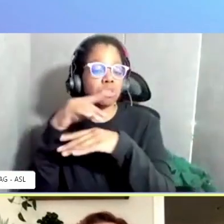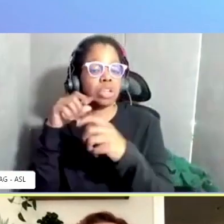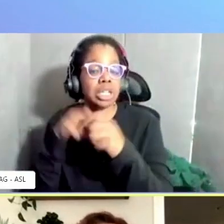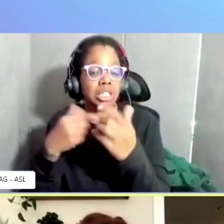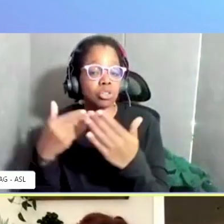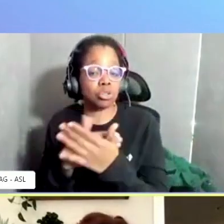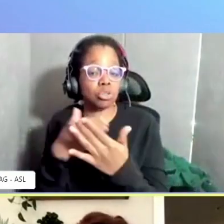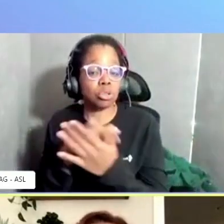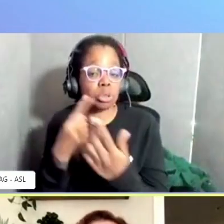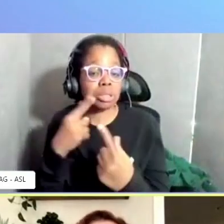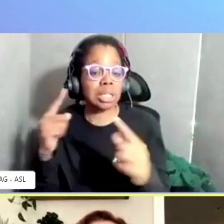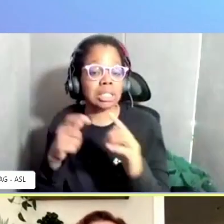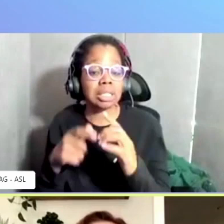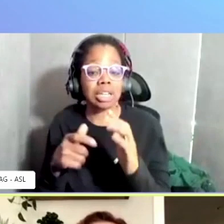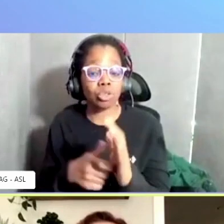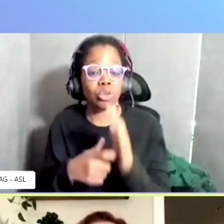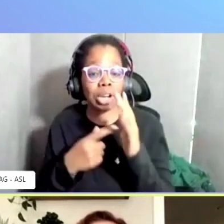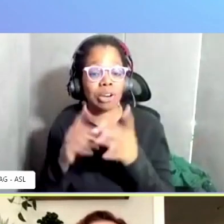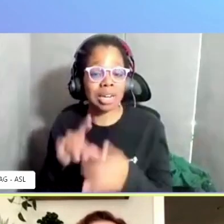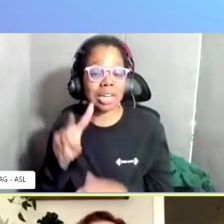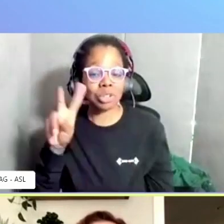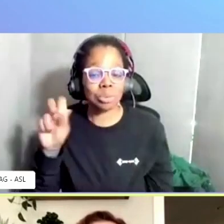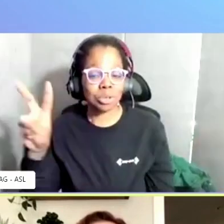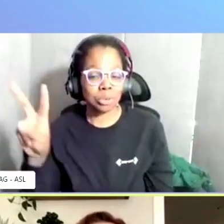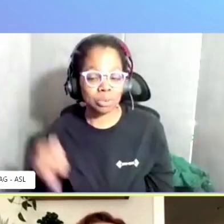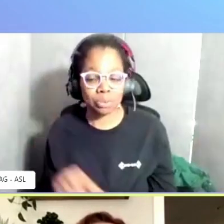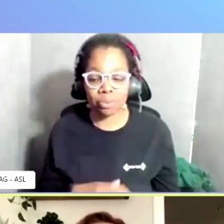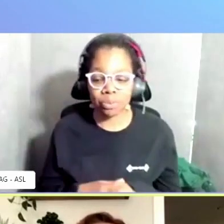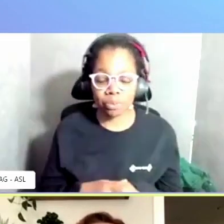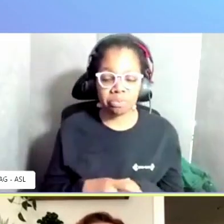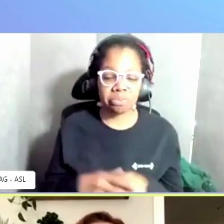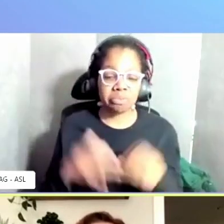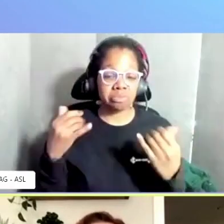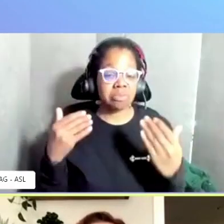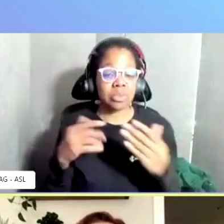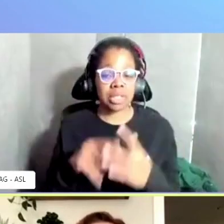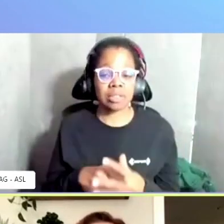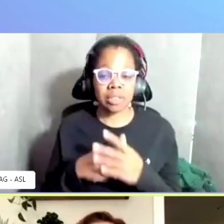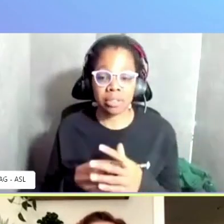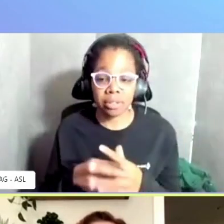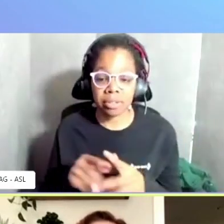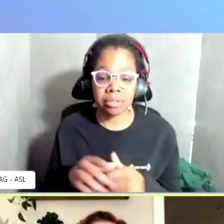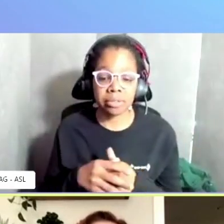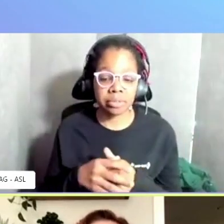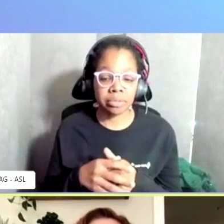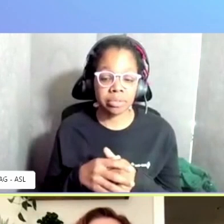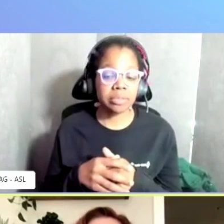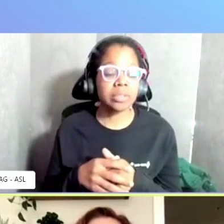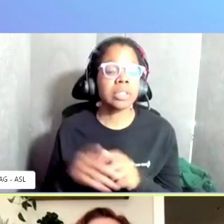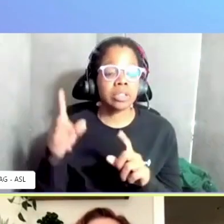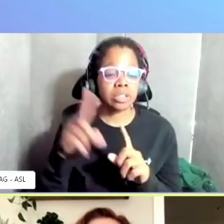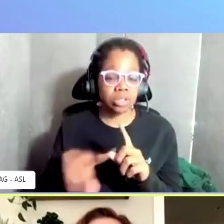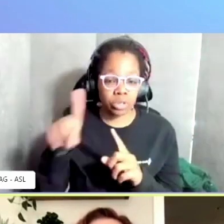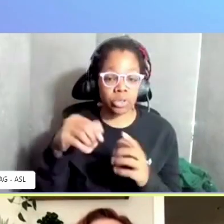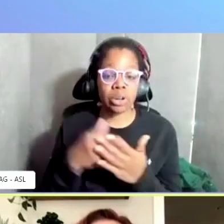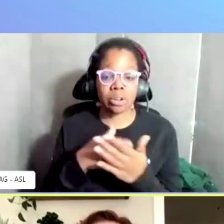success criterion coming in 2.2. So with that, let me dive in. Those of you who are newer